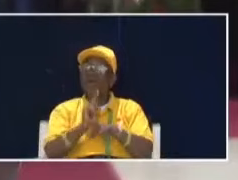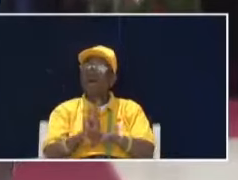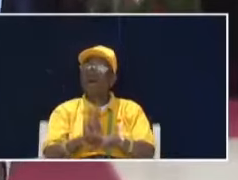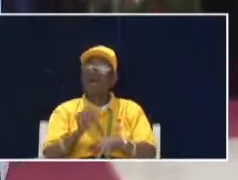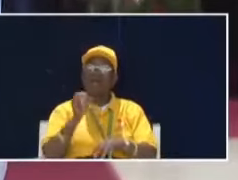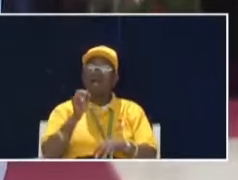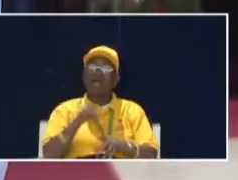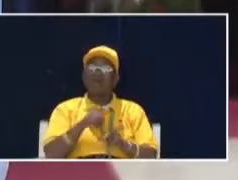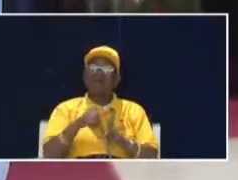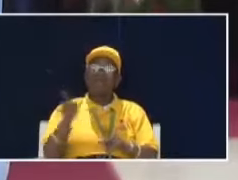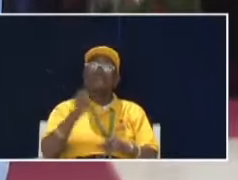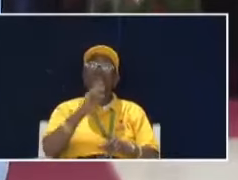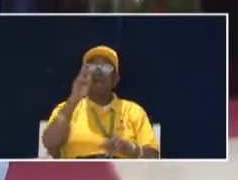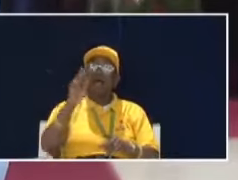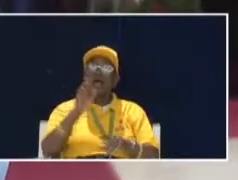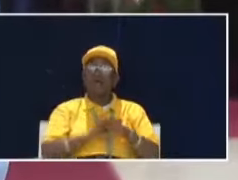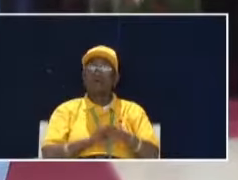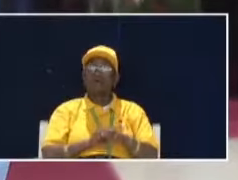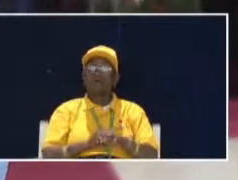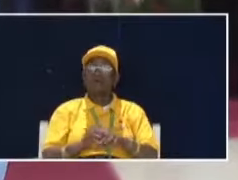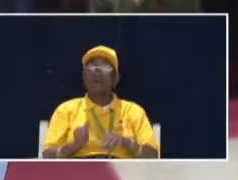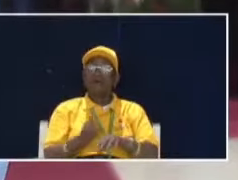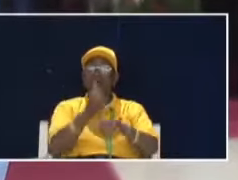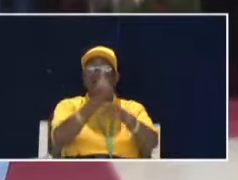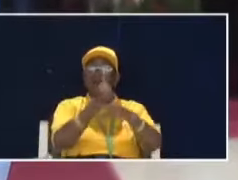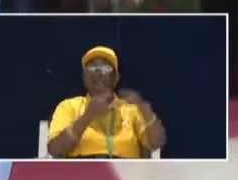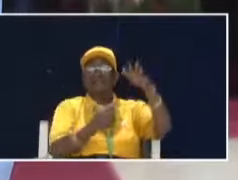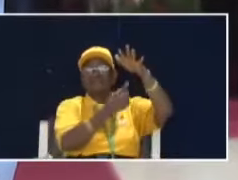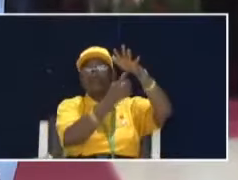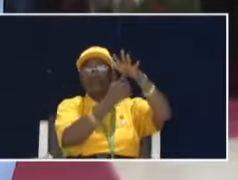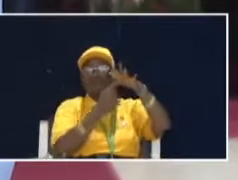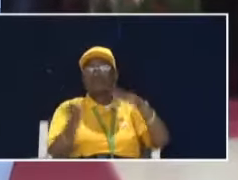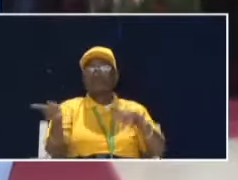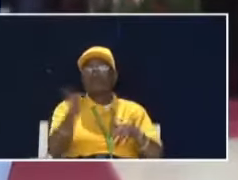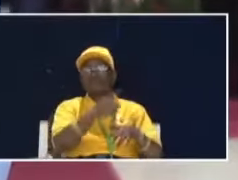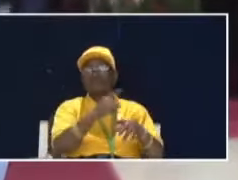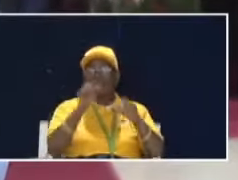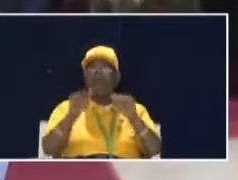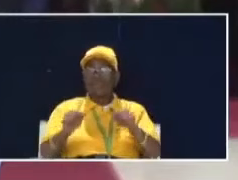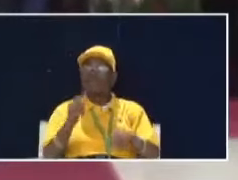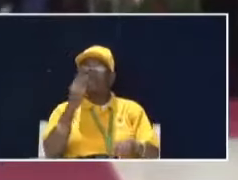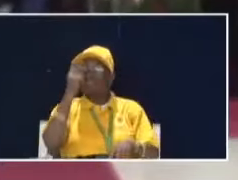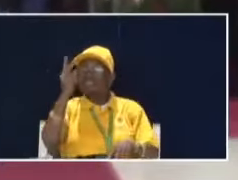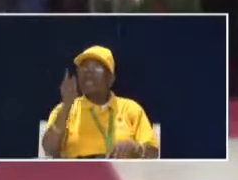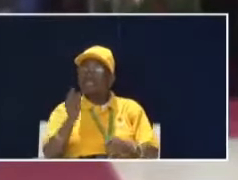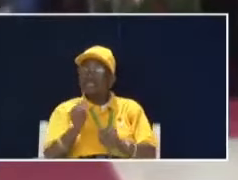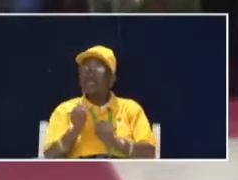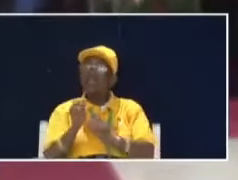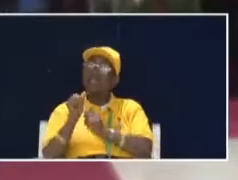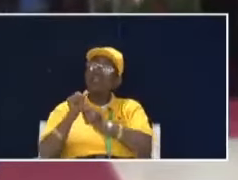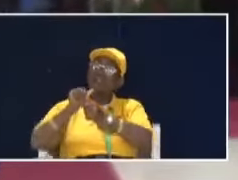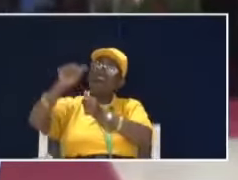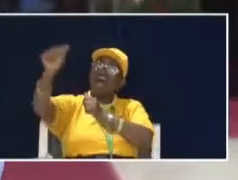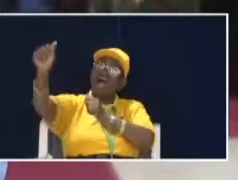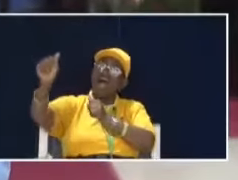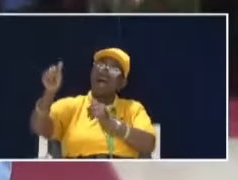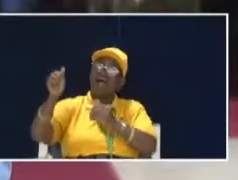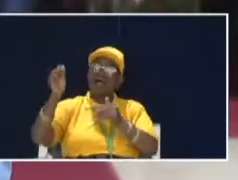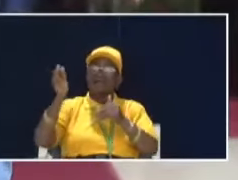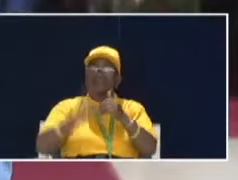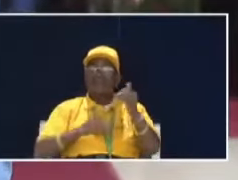See, when you're on the mountaintop, you can see further than somebody who is in the valley.